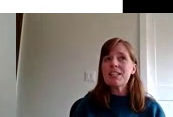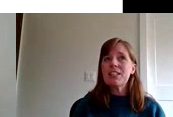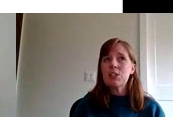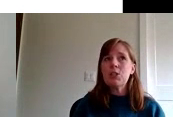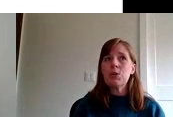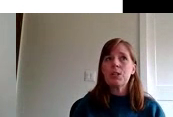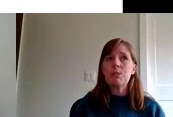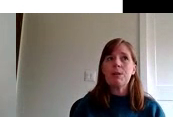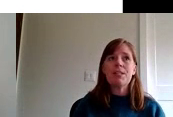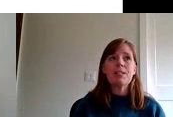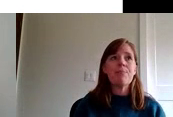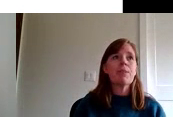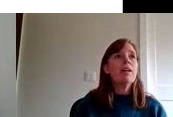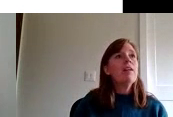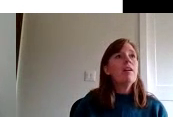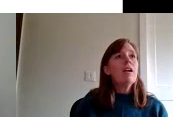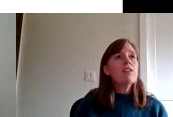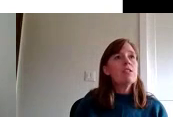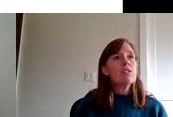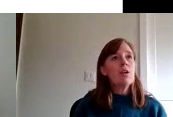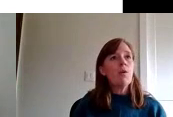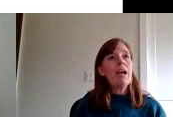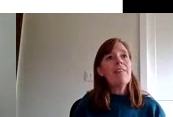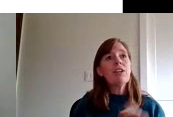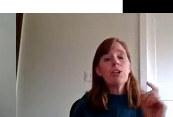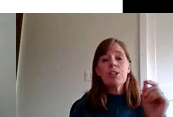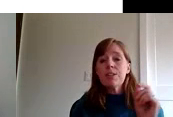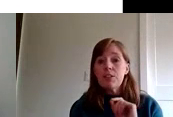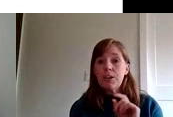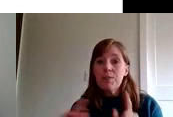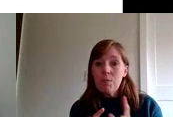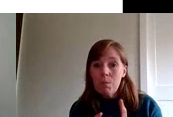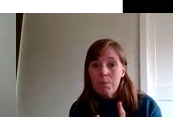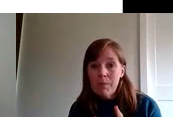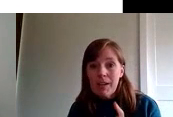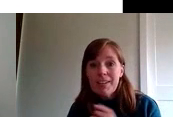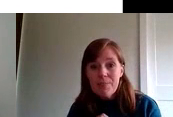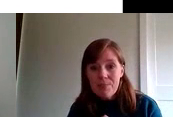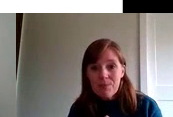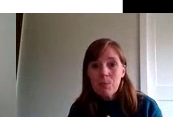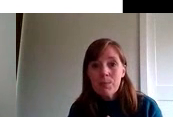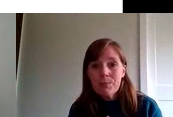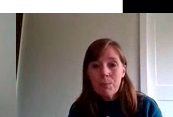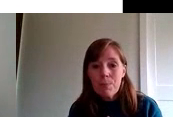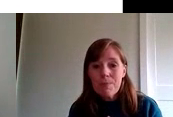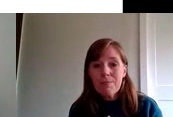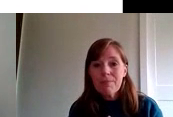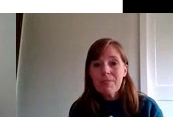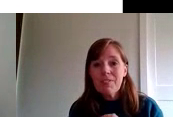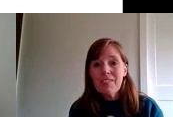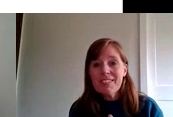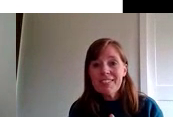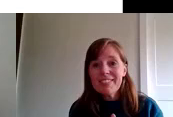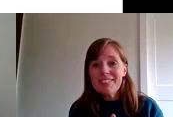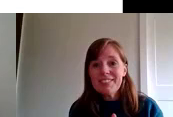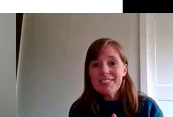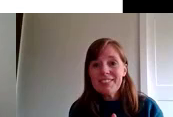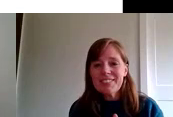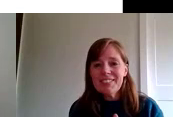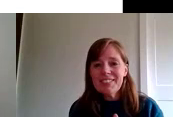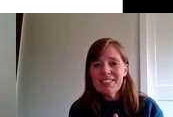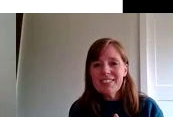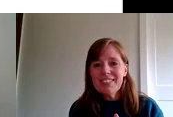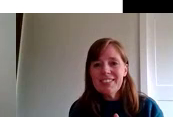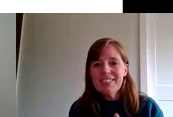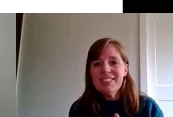really personalize it to your experience. So, can I just say also, that was something that I put